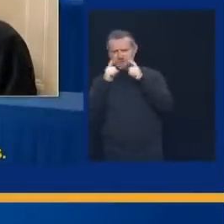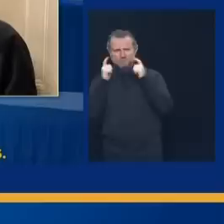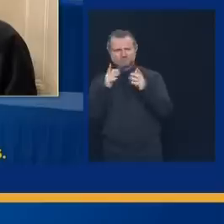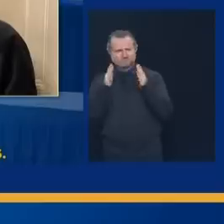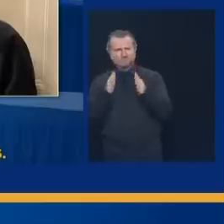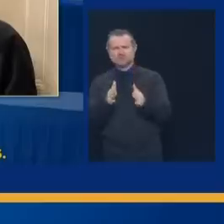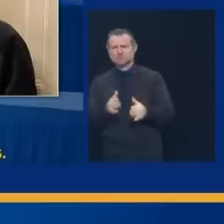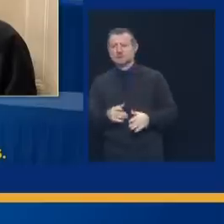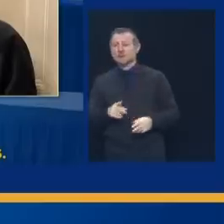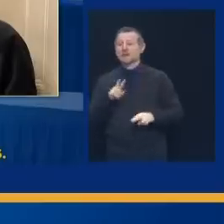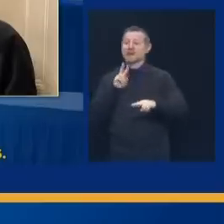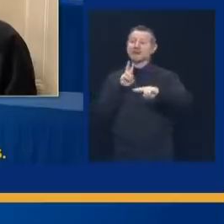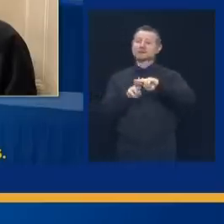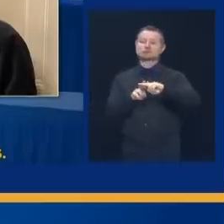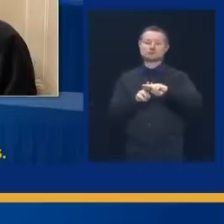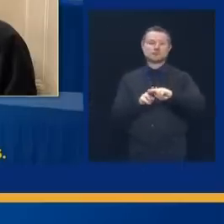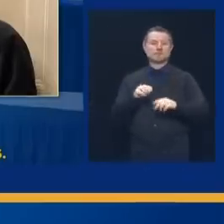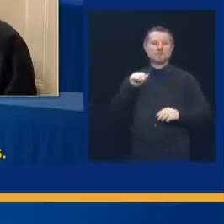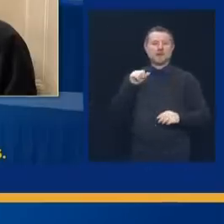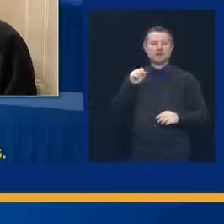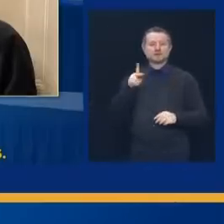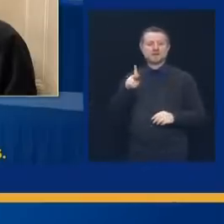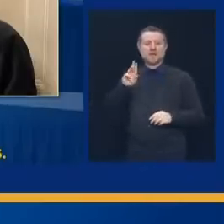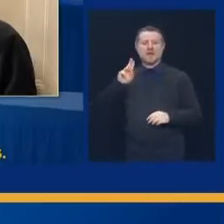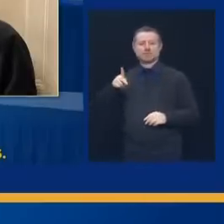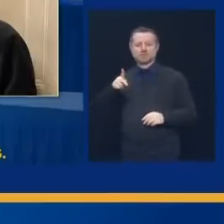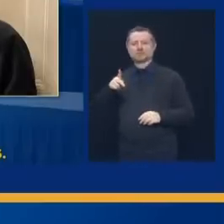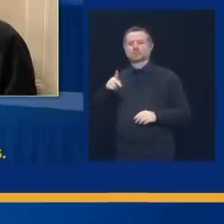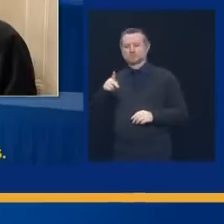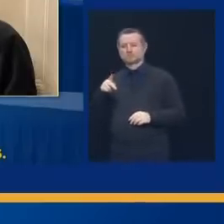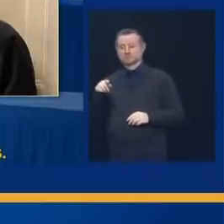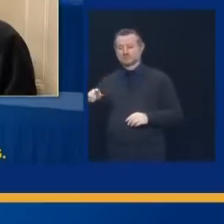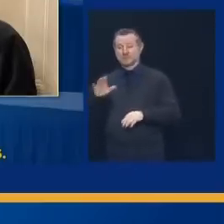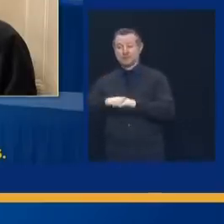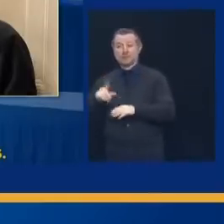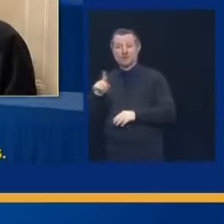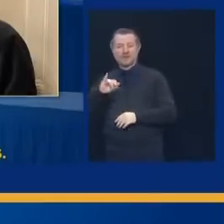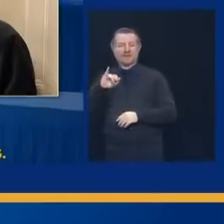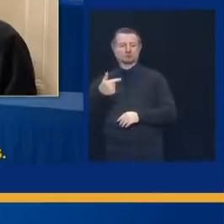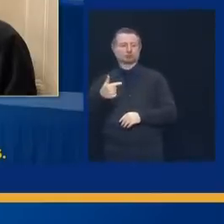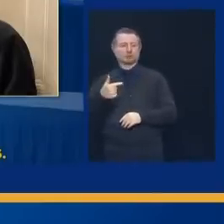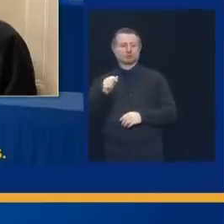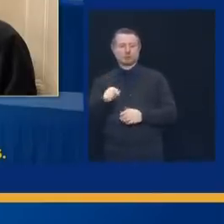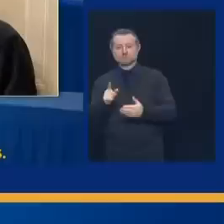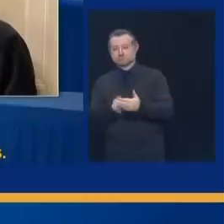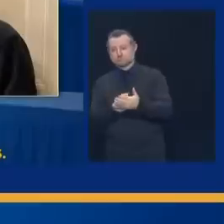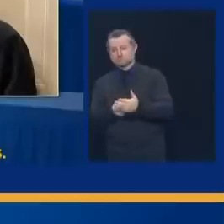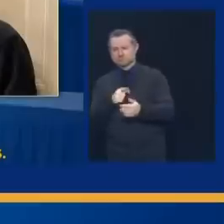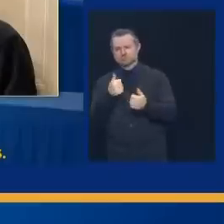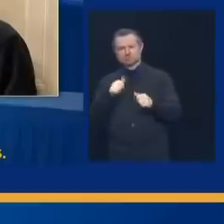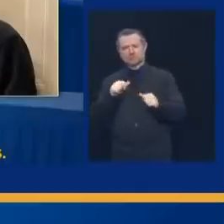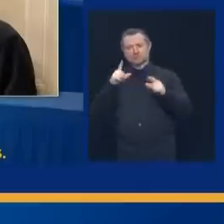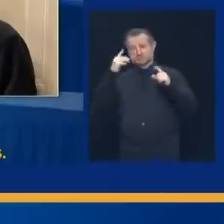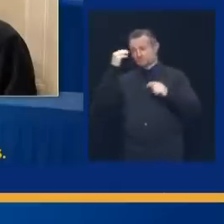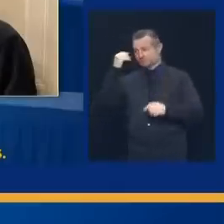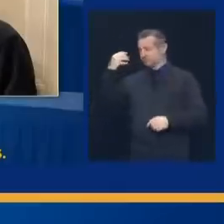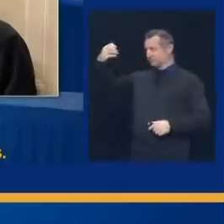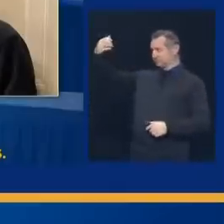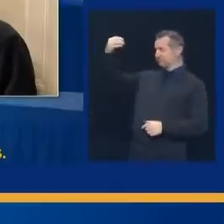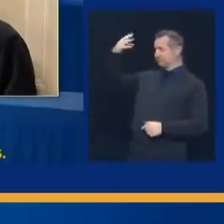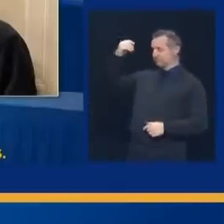Challenge today on Instagram. All are invited to join by posting a mask selfie, sharing why